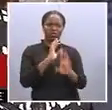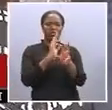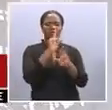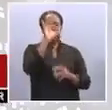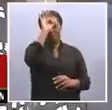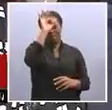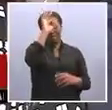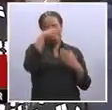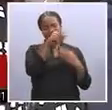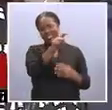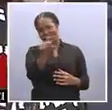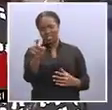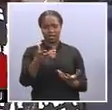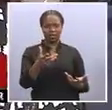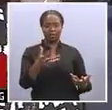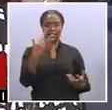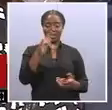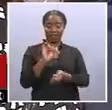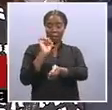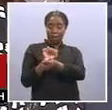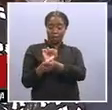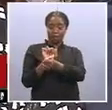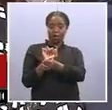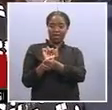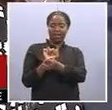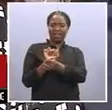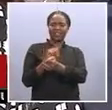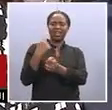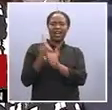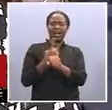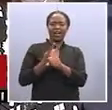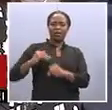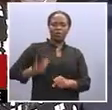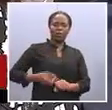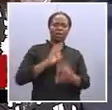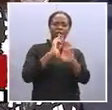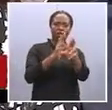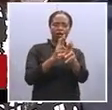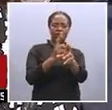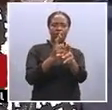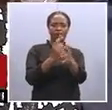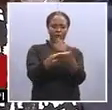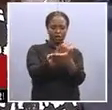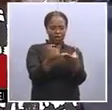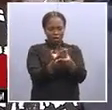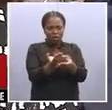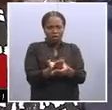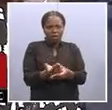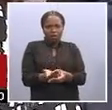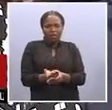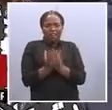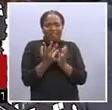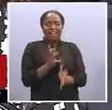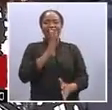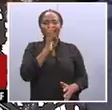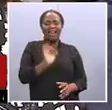police leadership. If he was arrested after all those cases were registered at the station, which is Enadale police station,